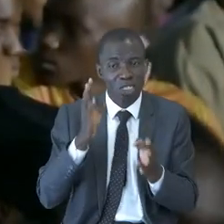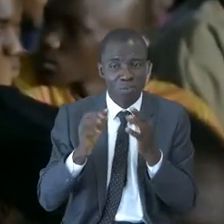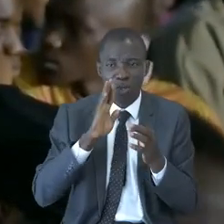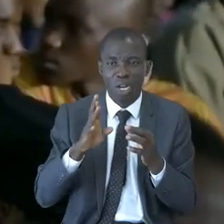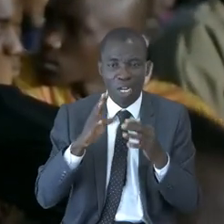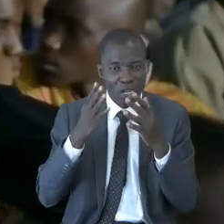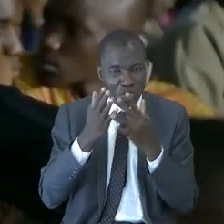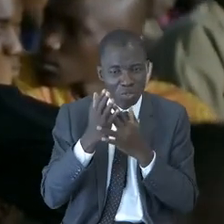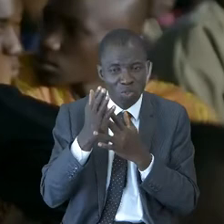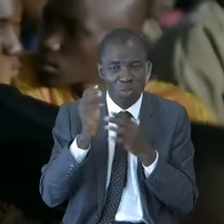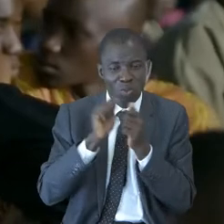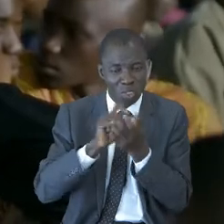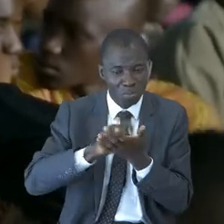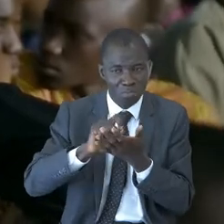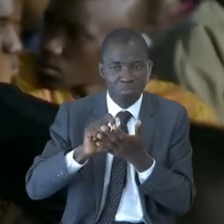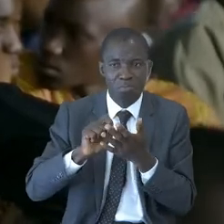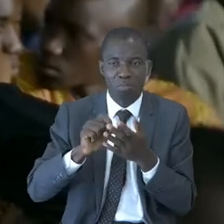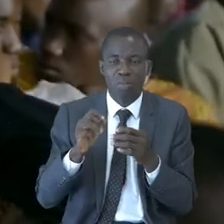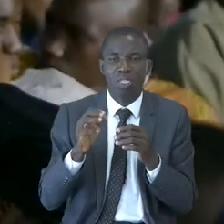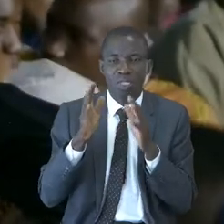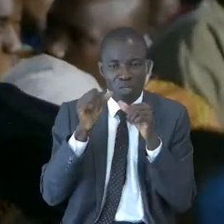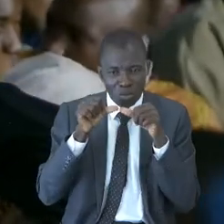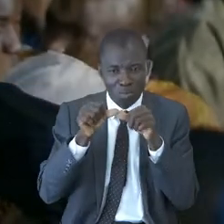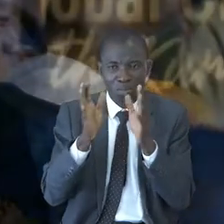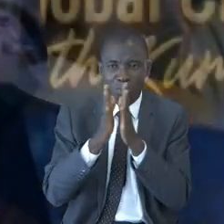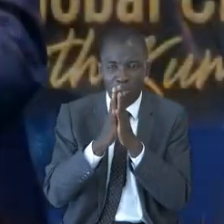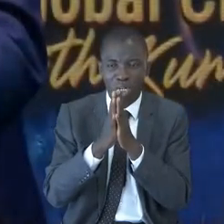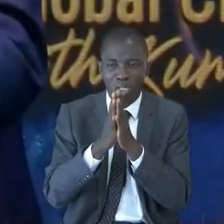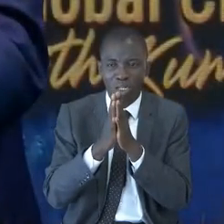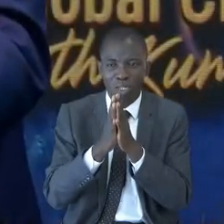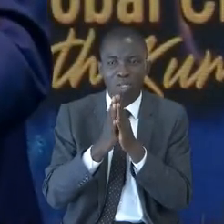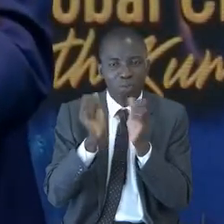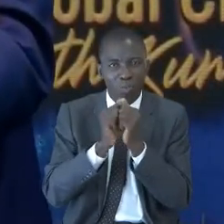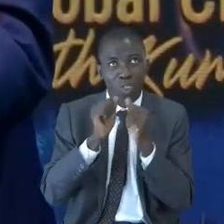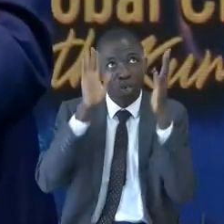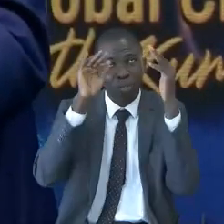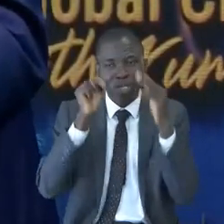raise up your white flag. Let me see it.